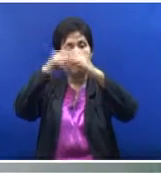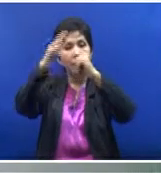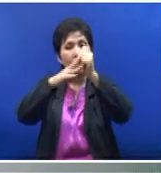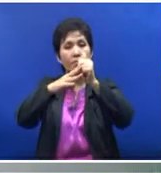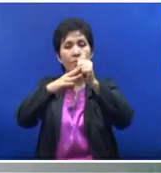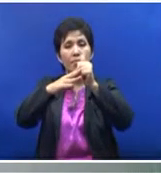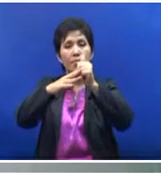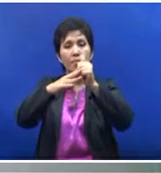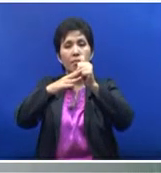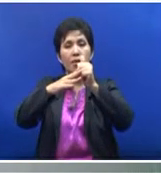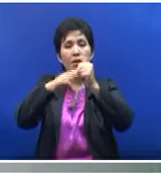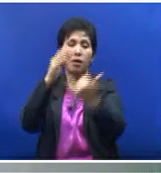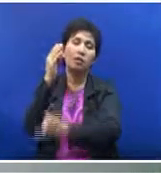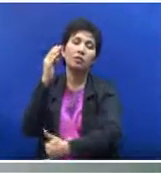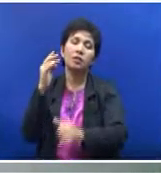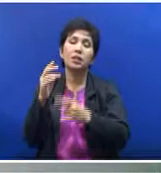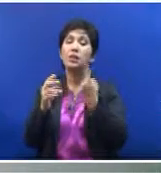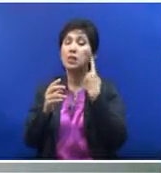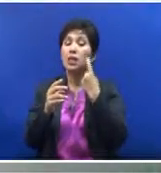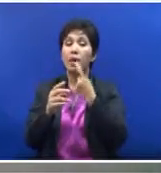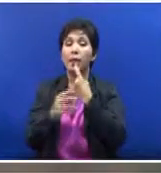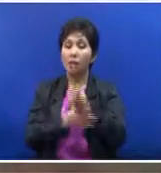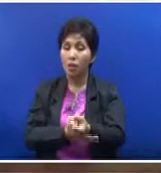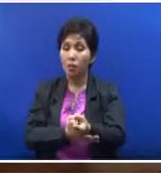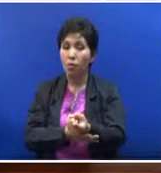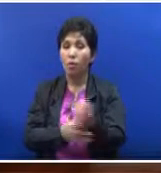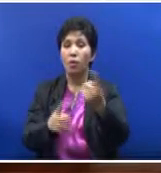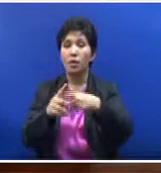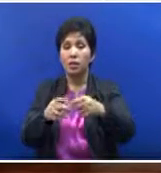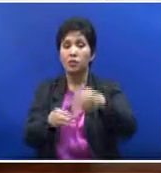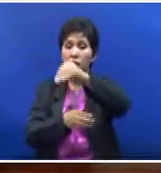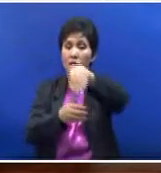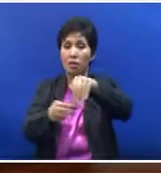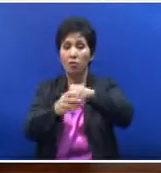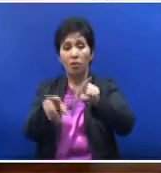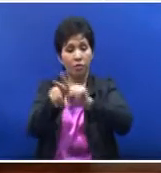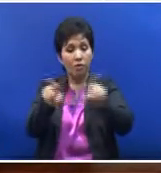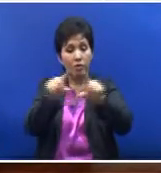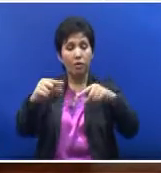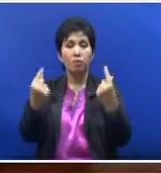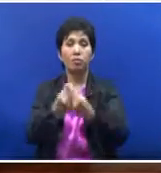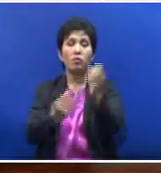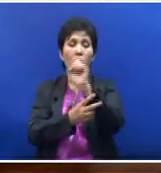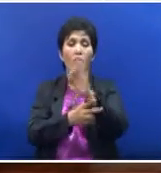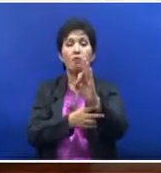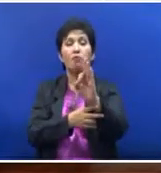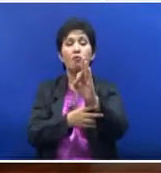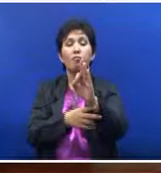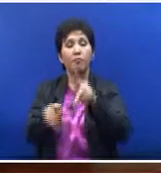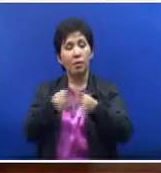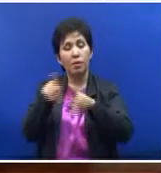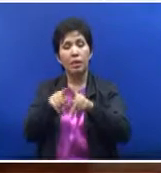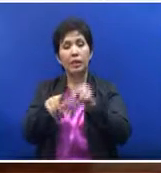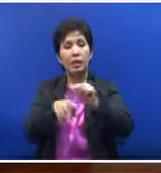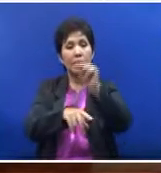countries. Okay, as I mentioned just now, when it involves different groups of people, maybe the nature of